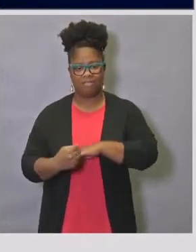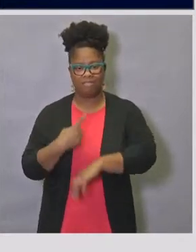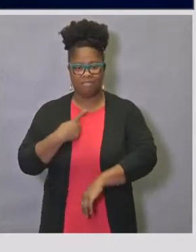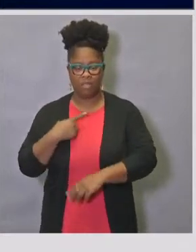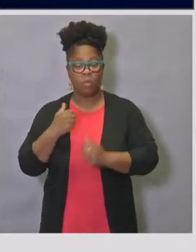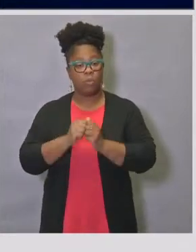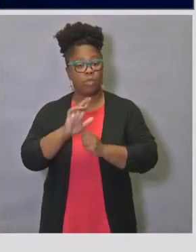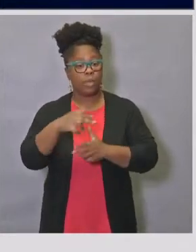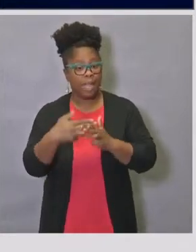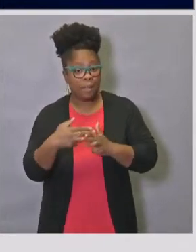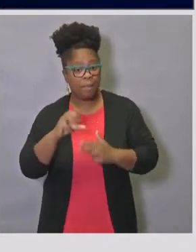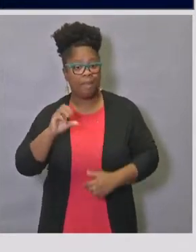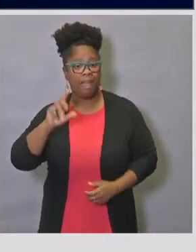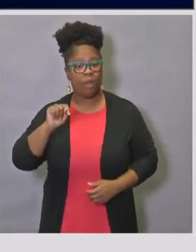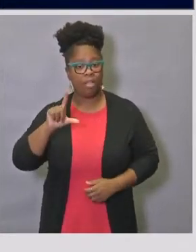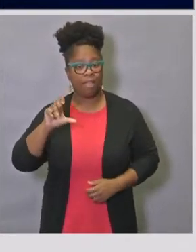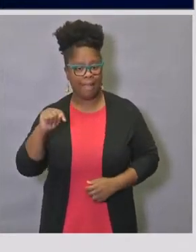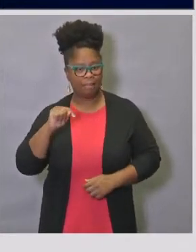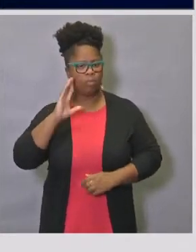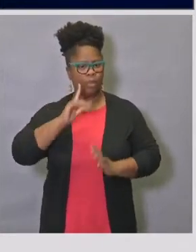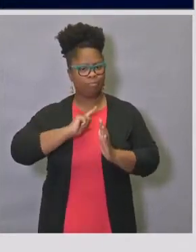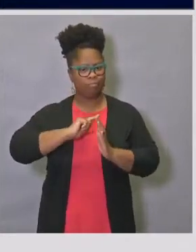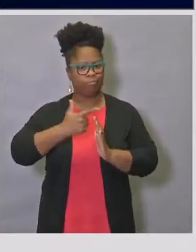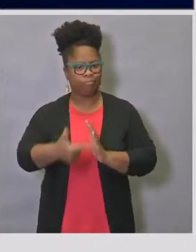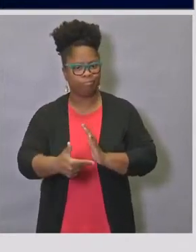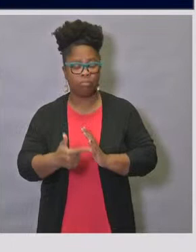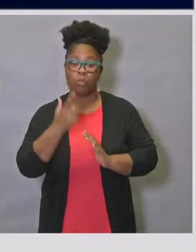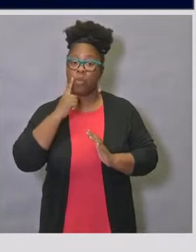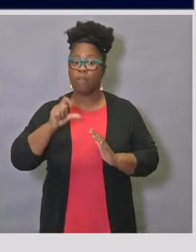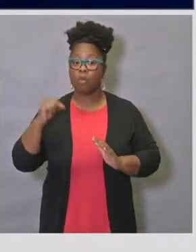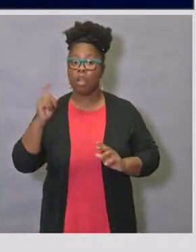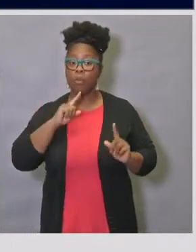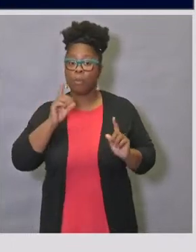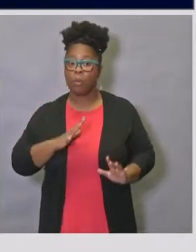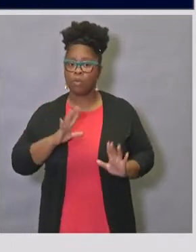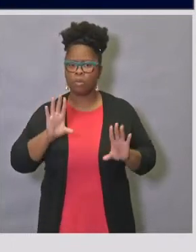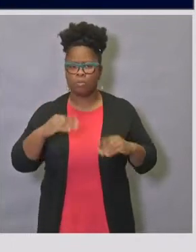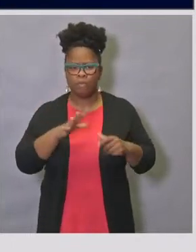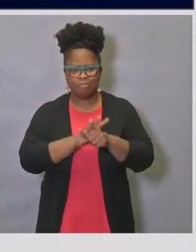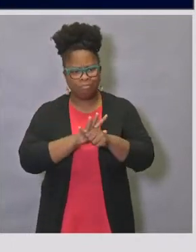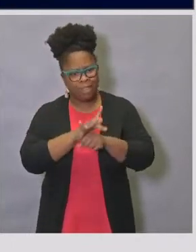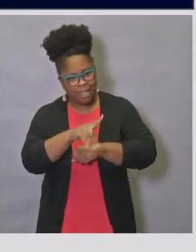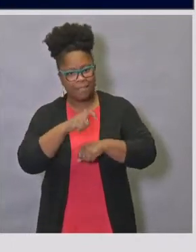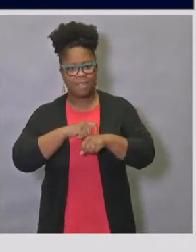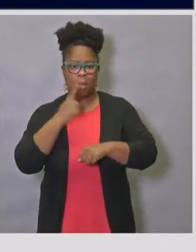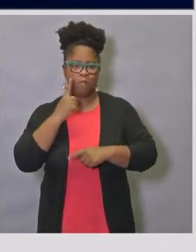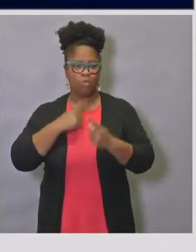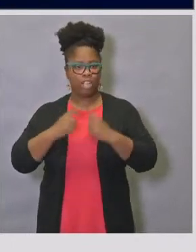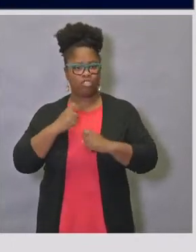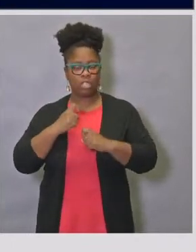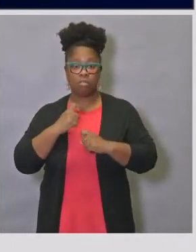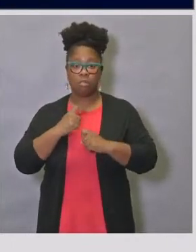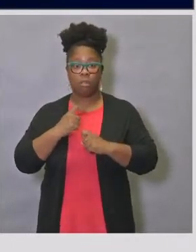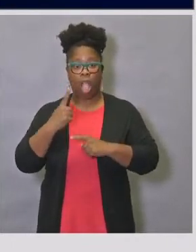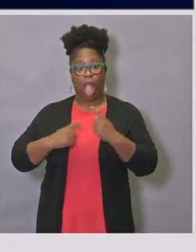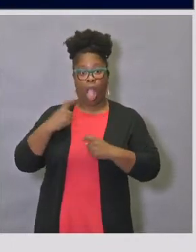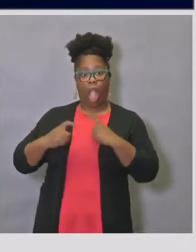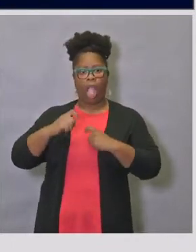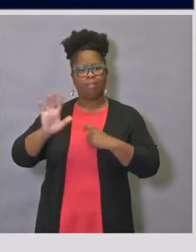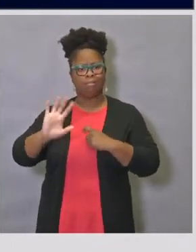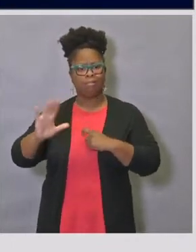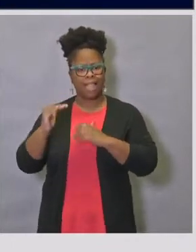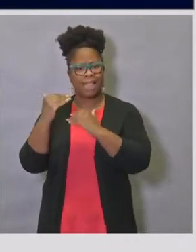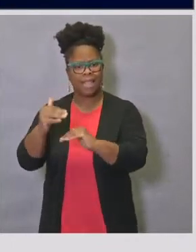in queue. As a courtesy to other reporters and to allow for ample time for questions, we ask that you please limit yourselves to 1 to